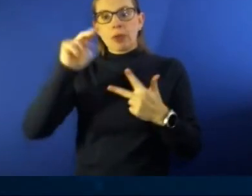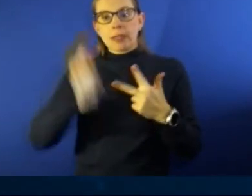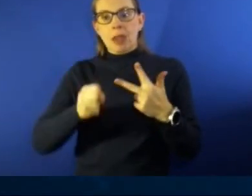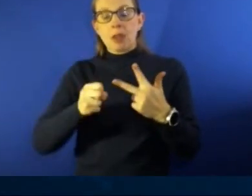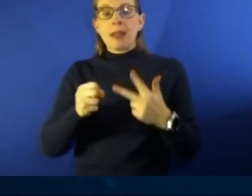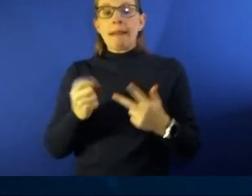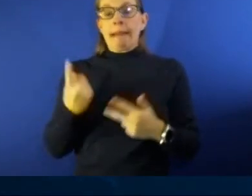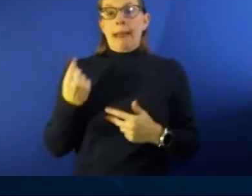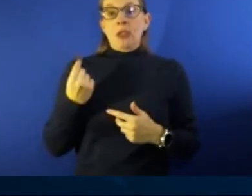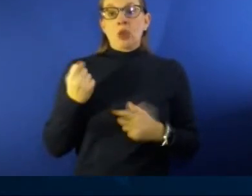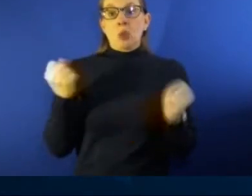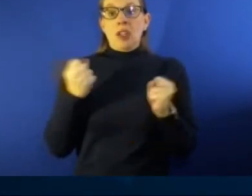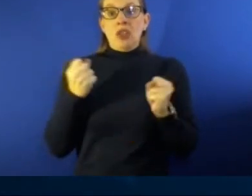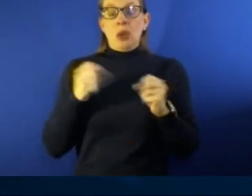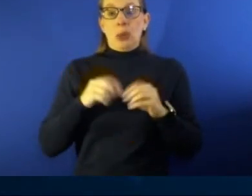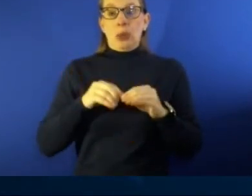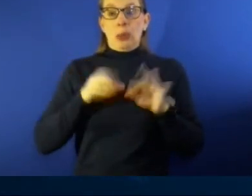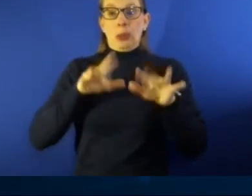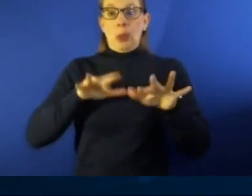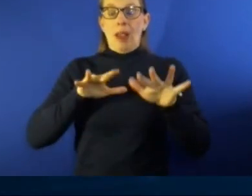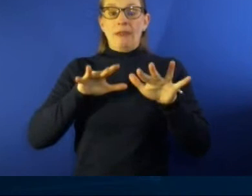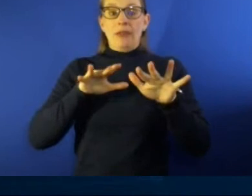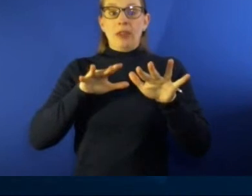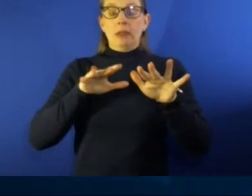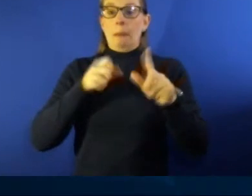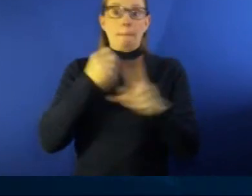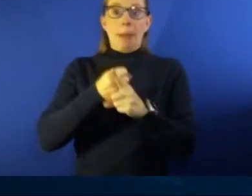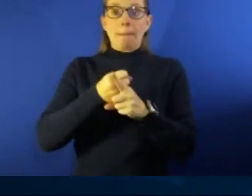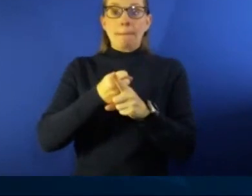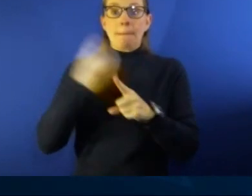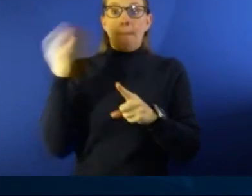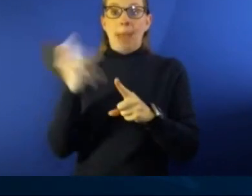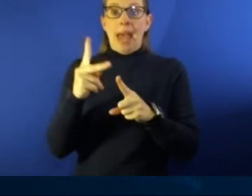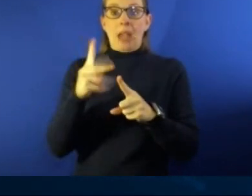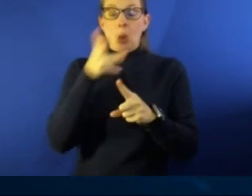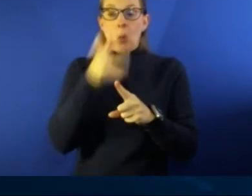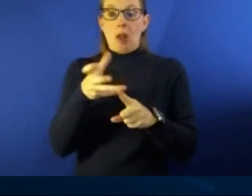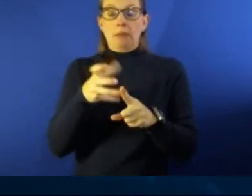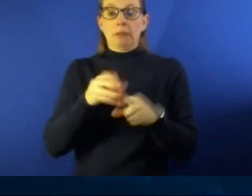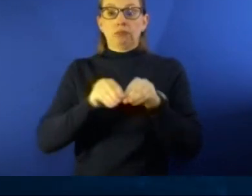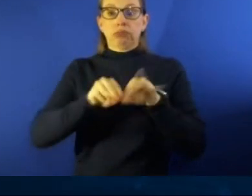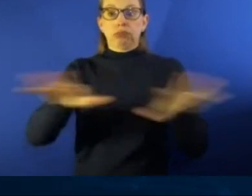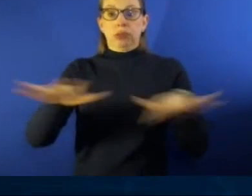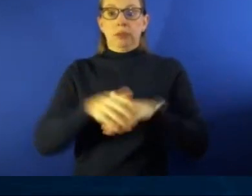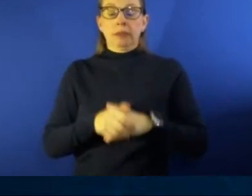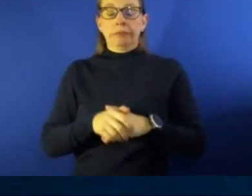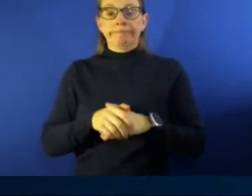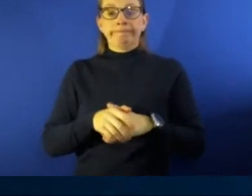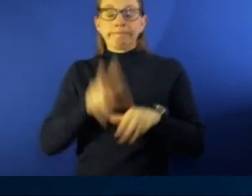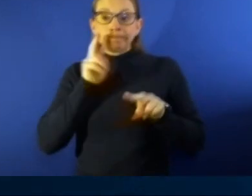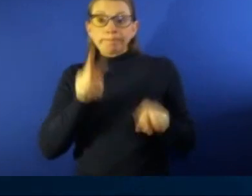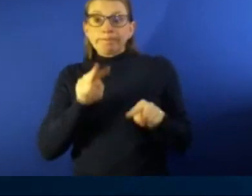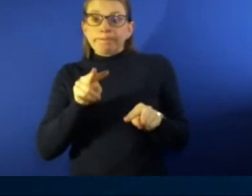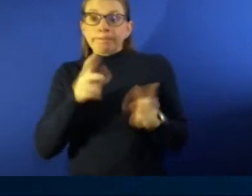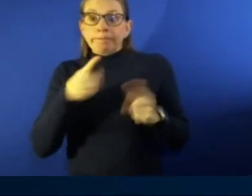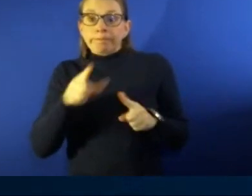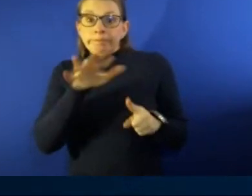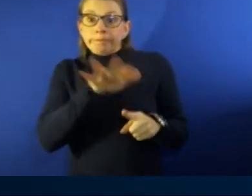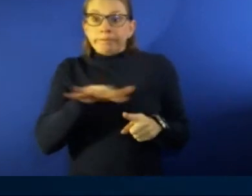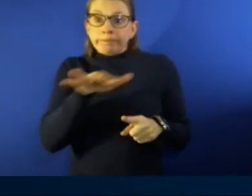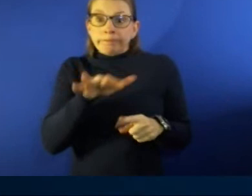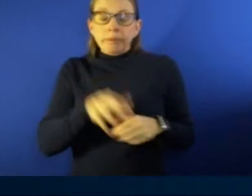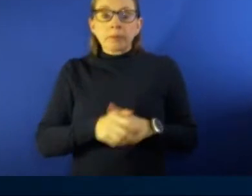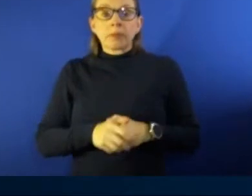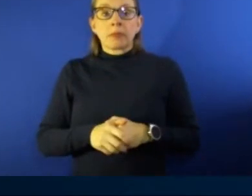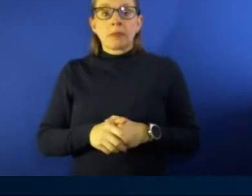kind of started in that area, it's back. It's coming back. And so we'll have to really keep an eye on what happens there. What I will say is please